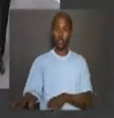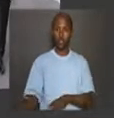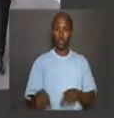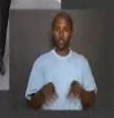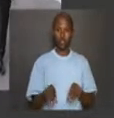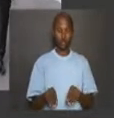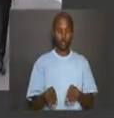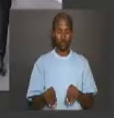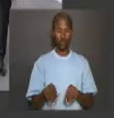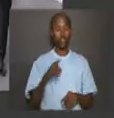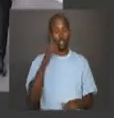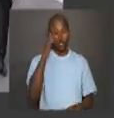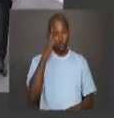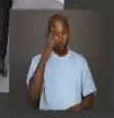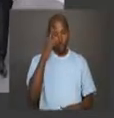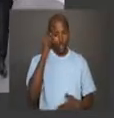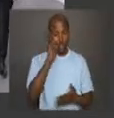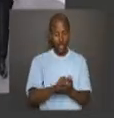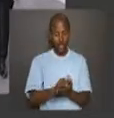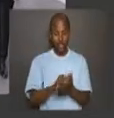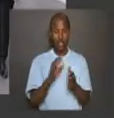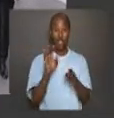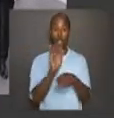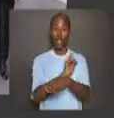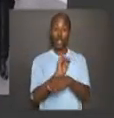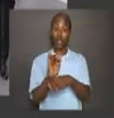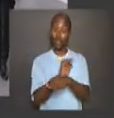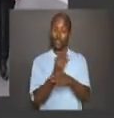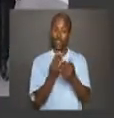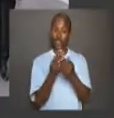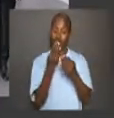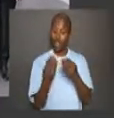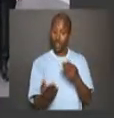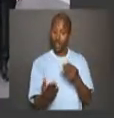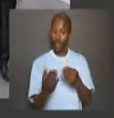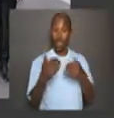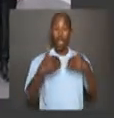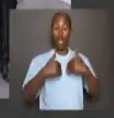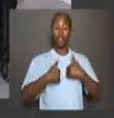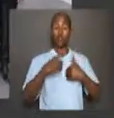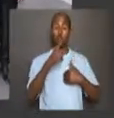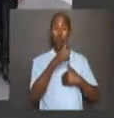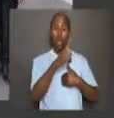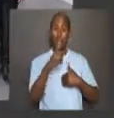Students, suppose that a car salesman has